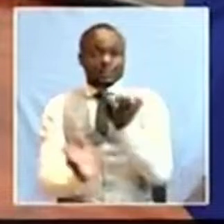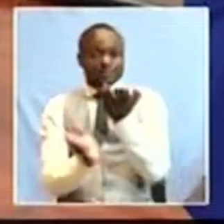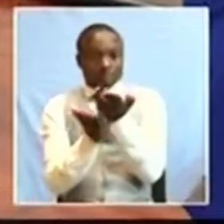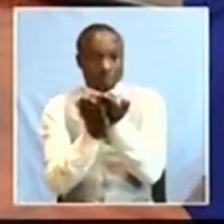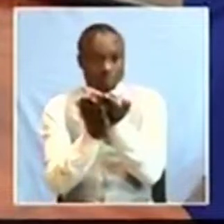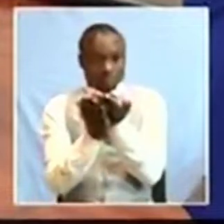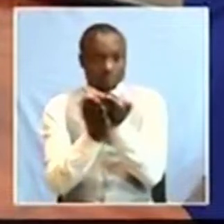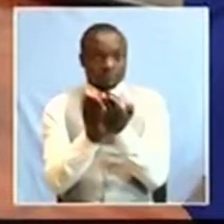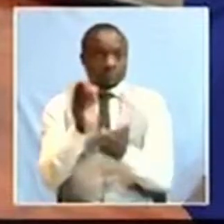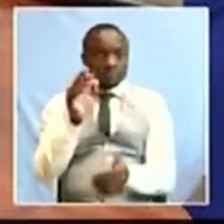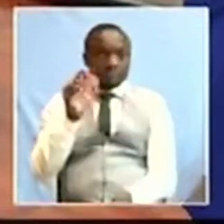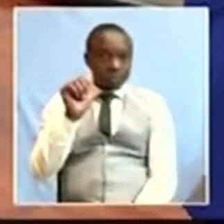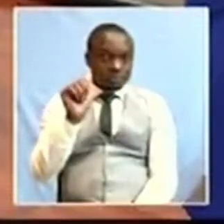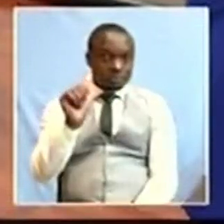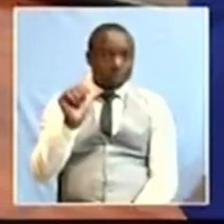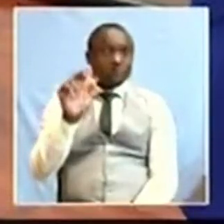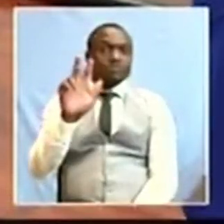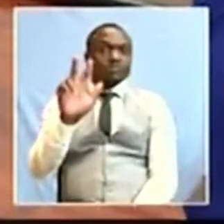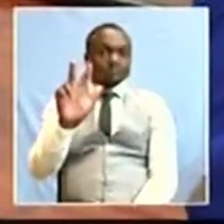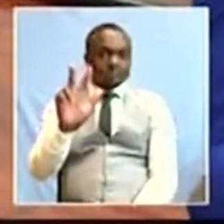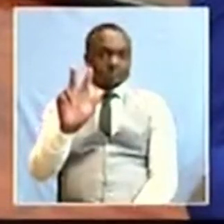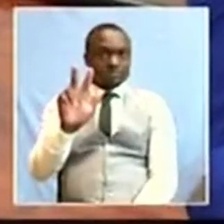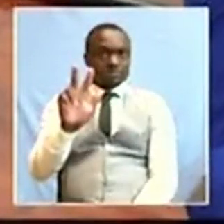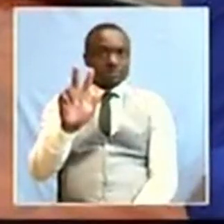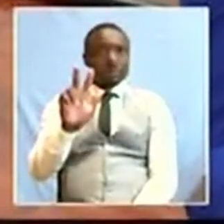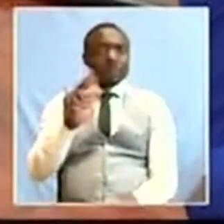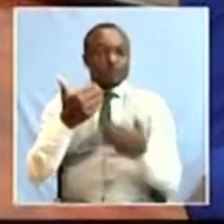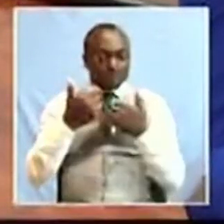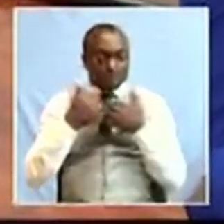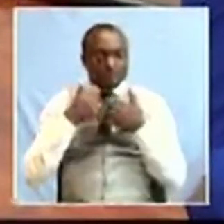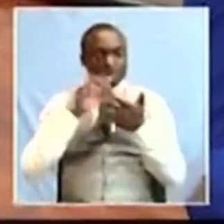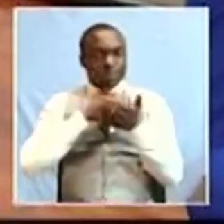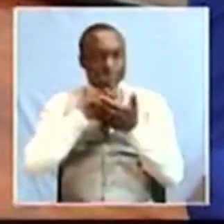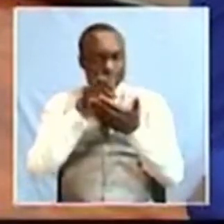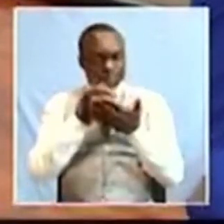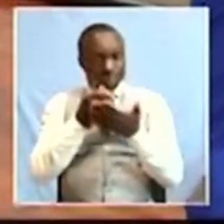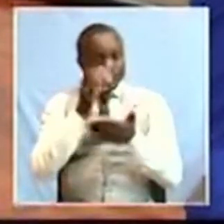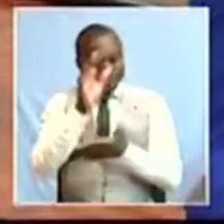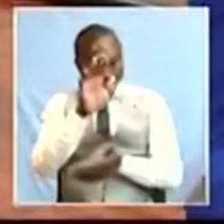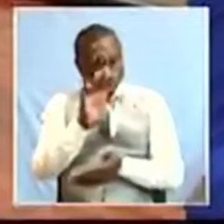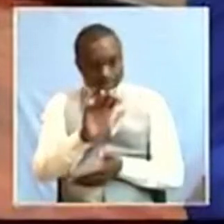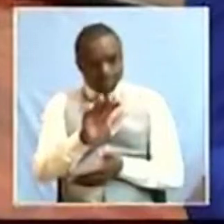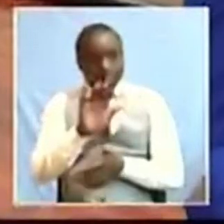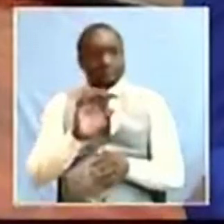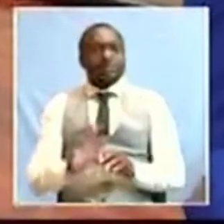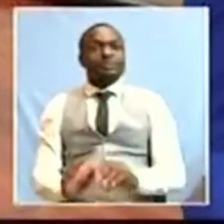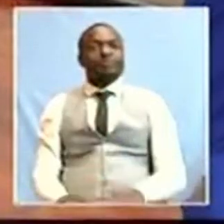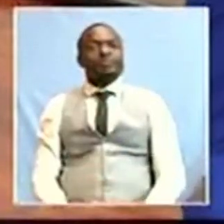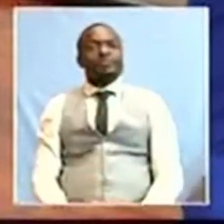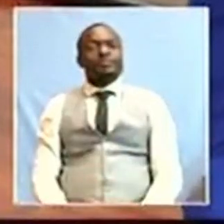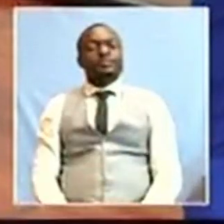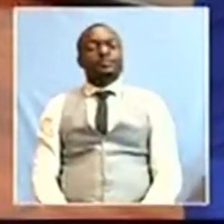Appendix A3 speaks to that as evidence, Chair.